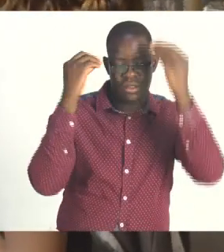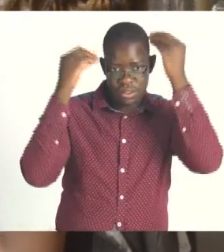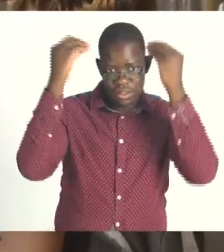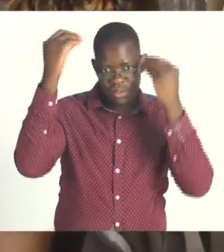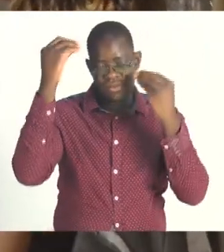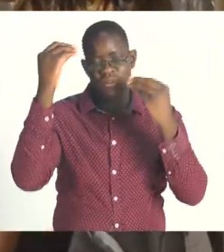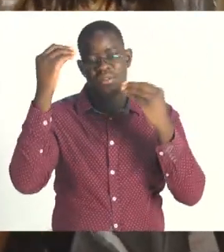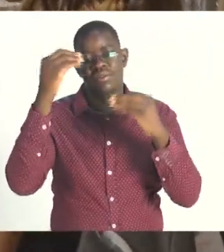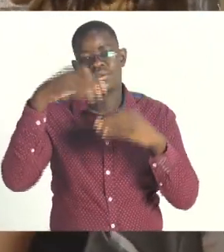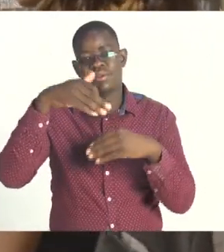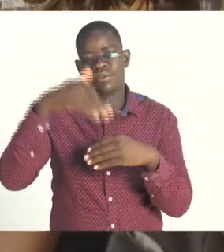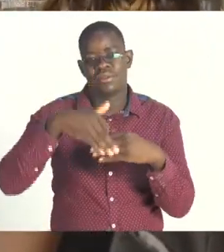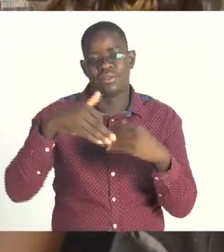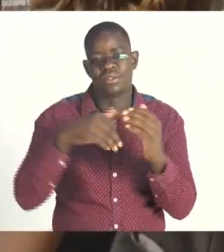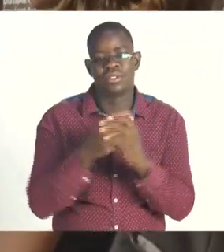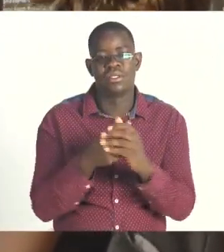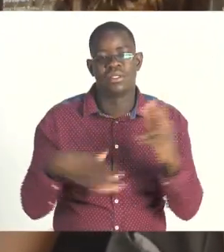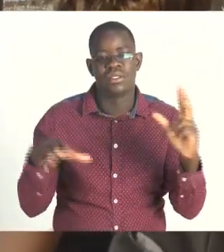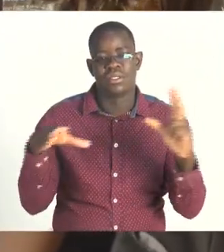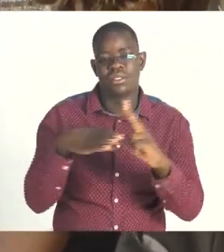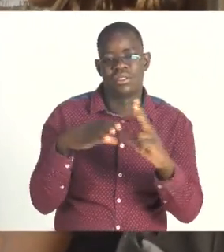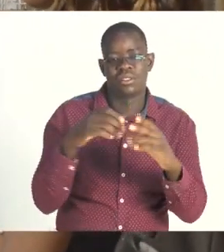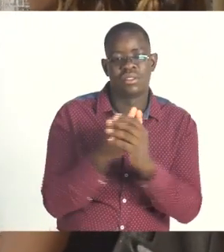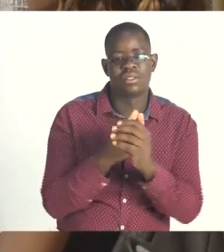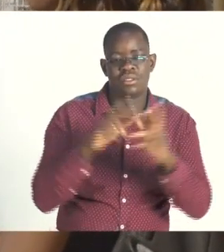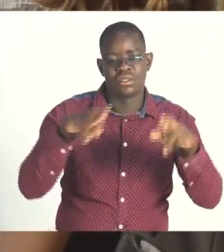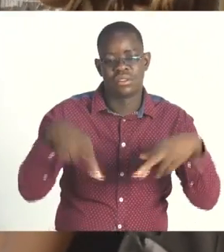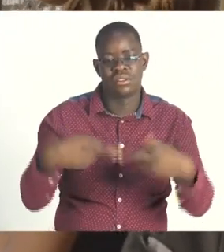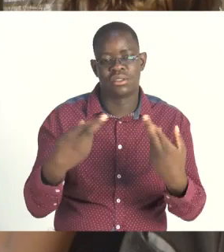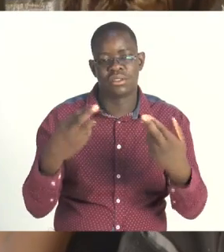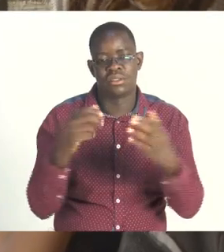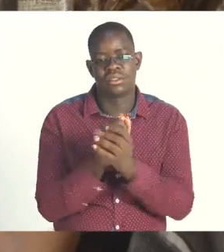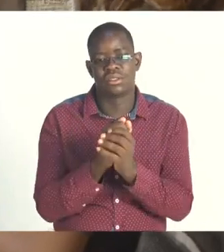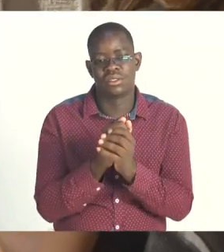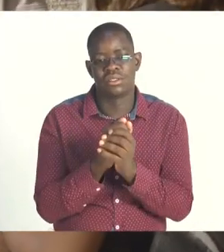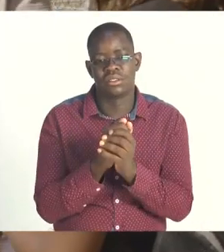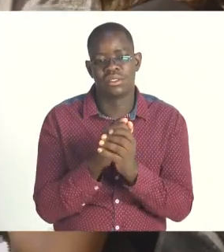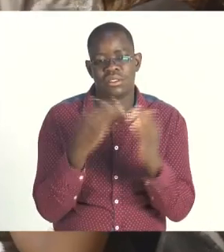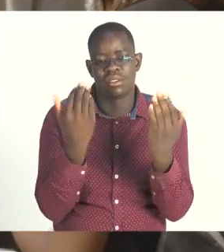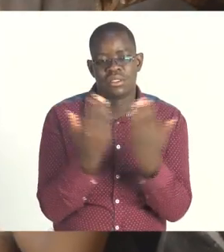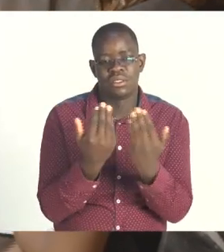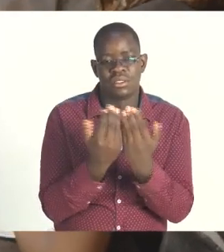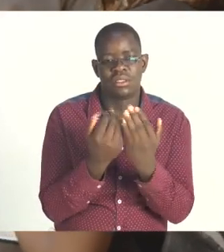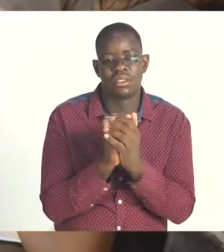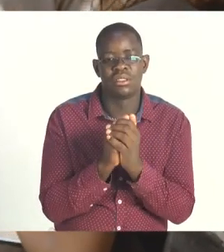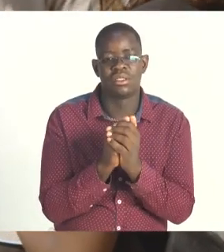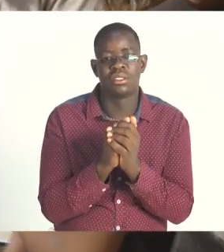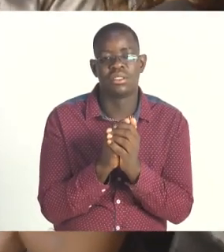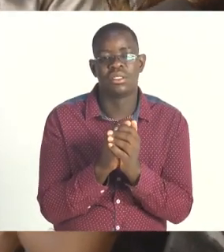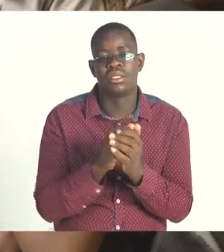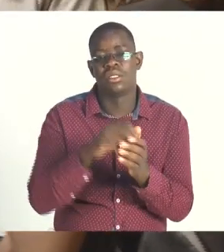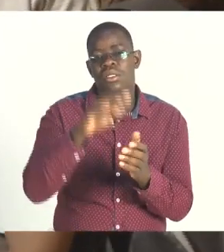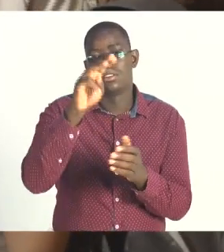University of Namibia, Faculty of Agriculture and Natural Resources and Veterinary School. I'm Mr.